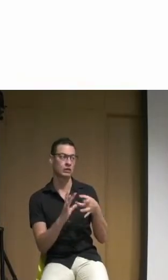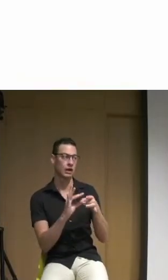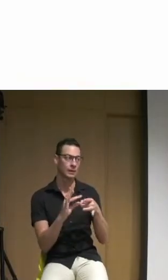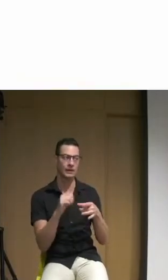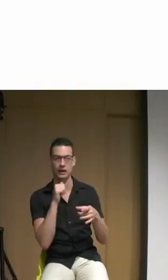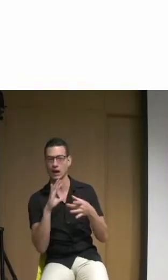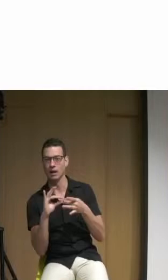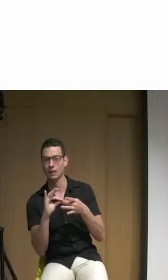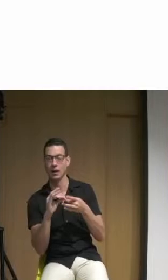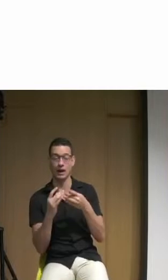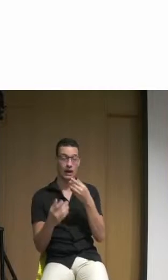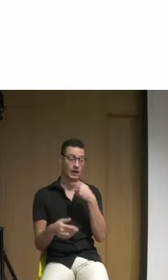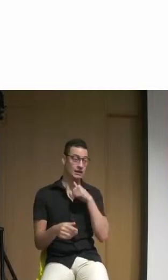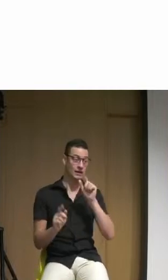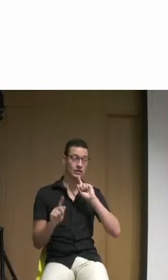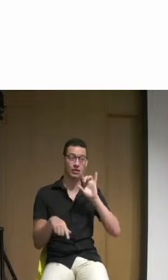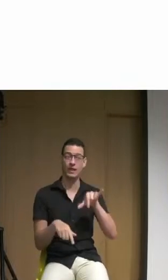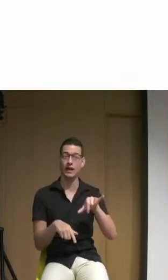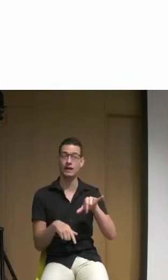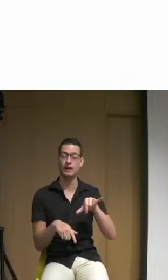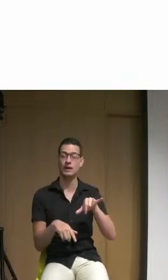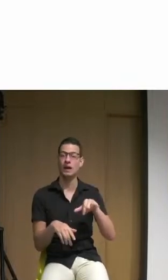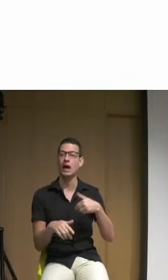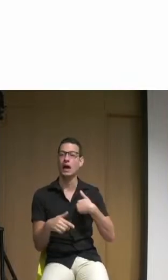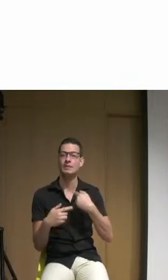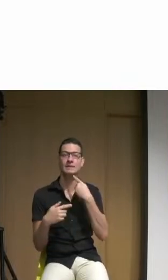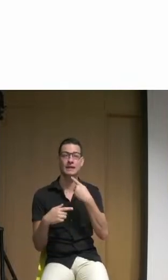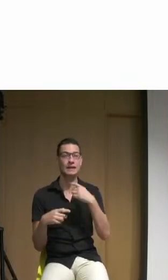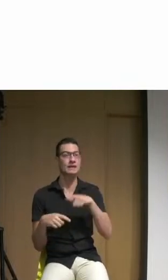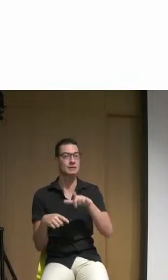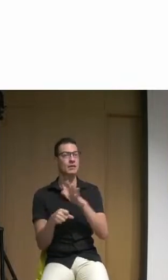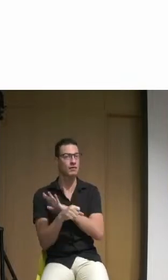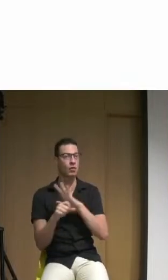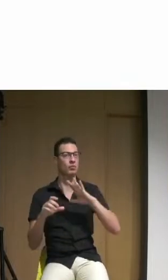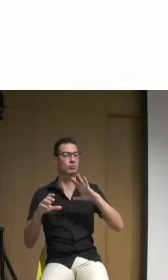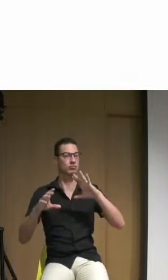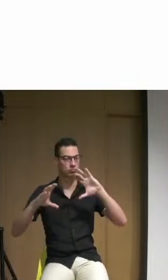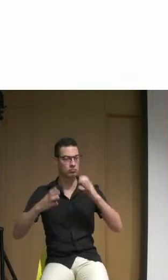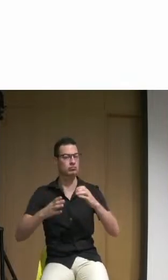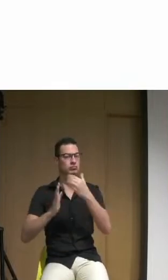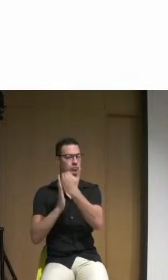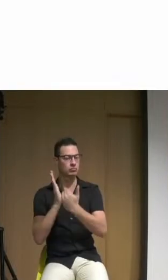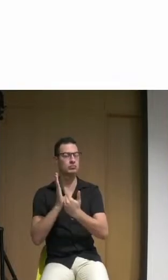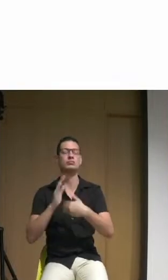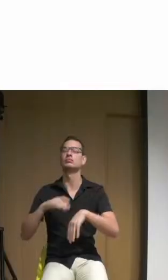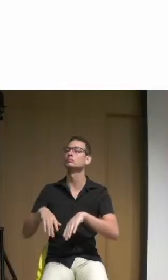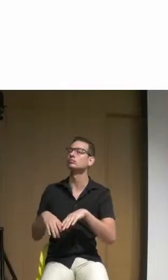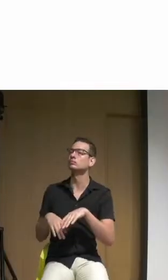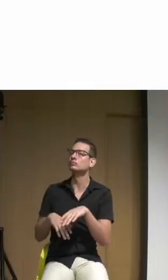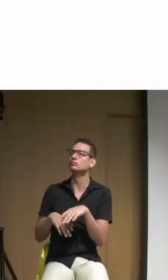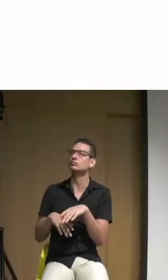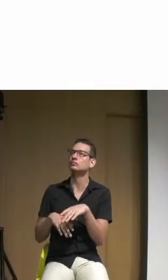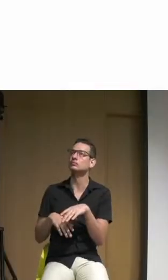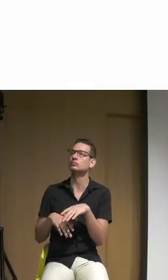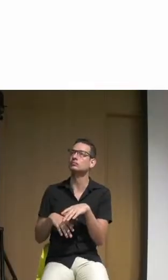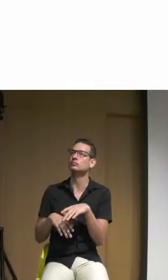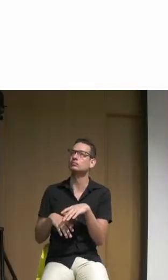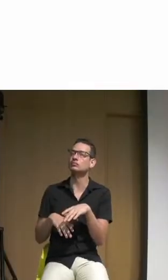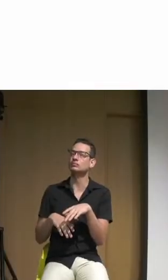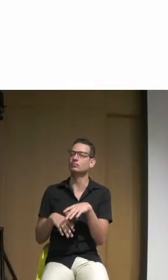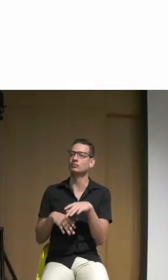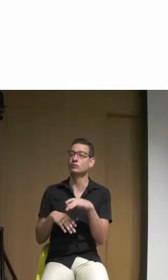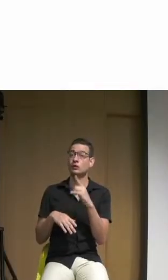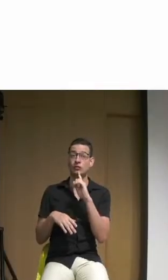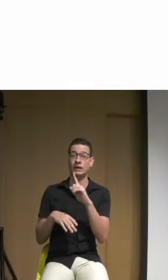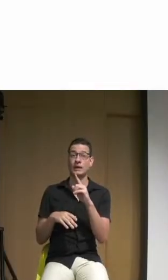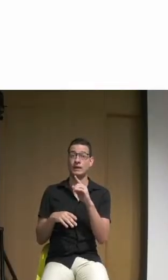wholly But you did not answer my question, Commissioner What Austin. is your question? My I'm sorry. question is there something, or anyone here, because the only